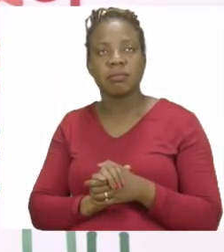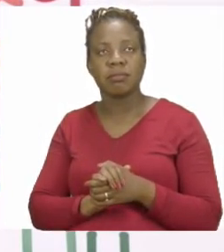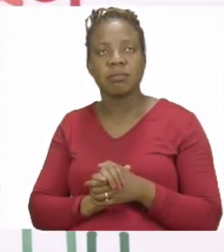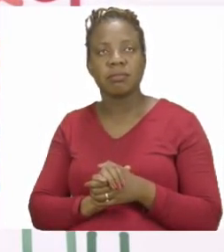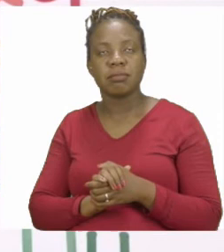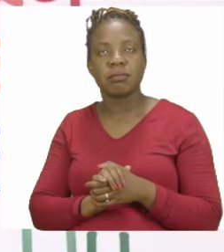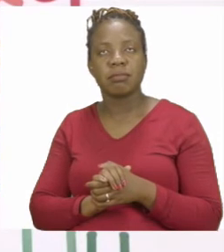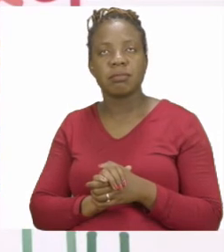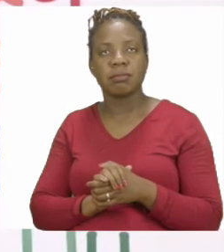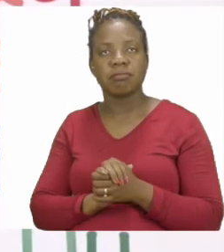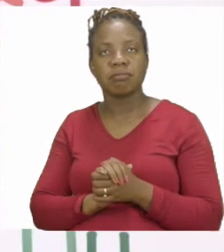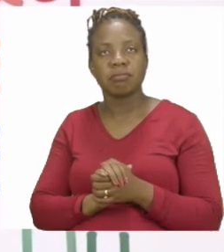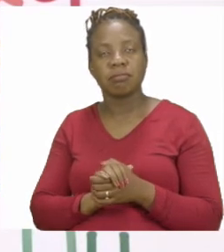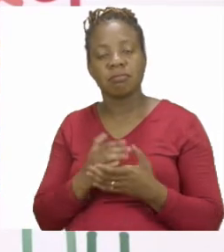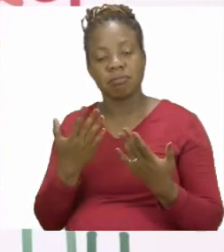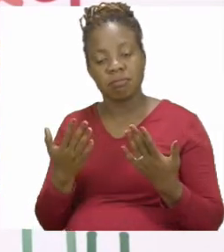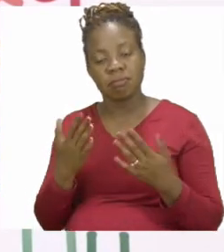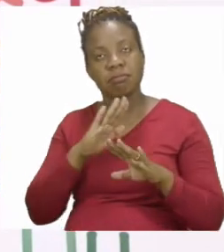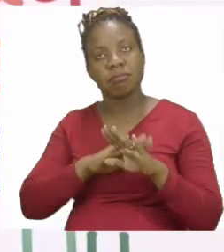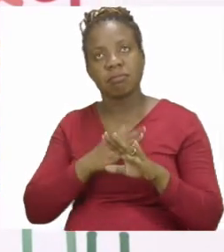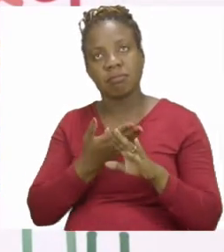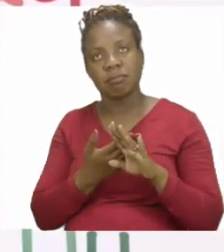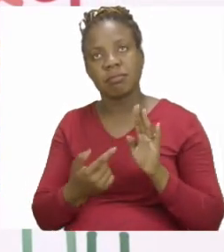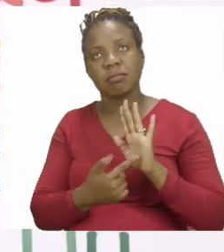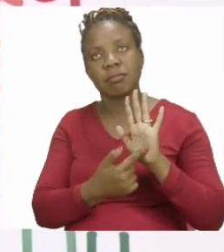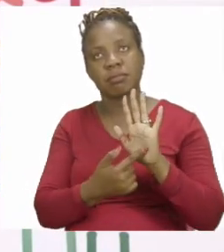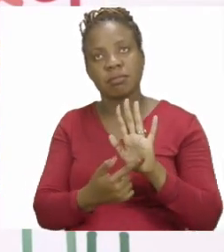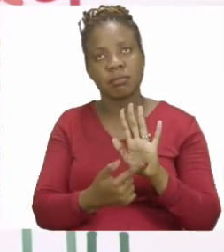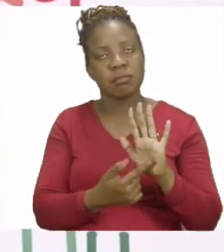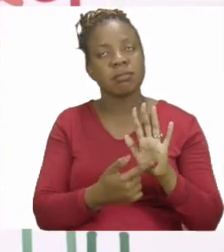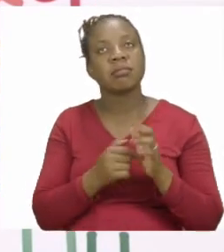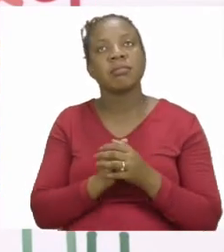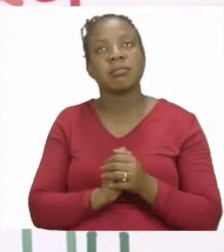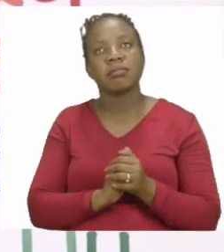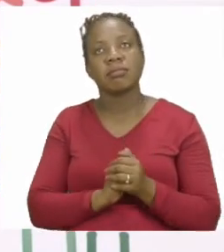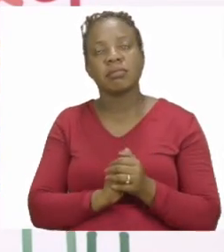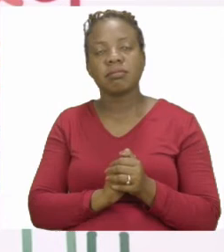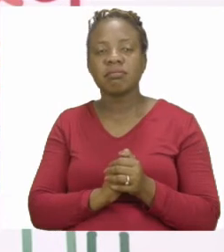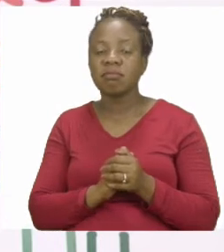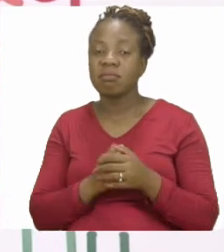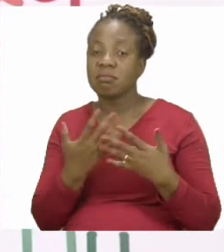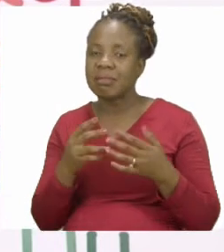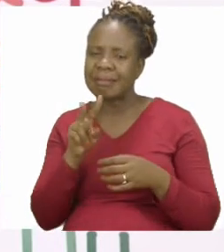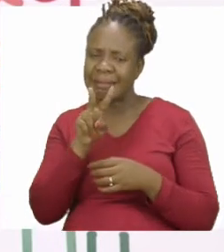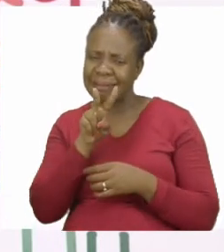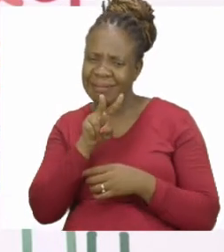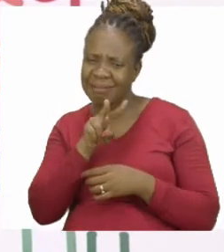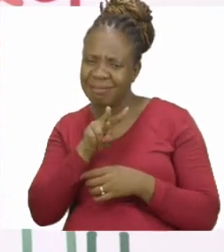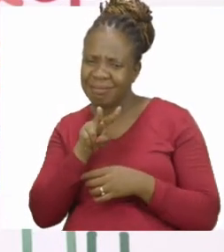cube. Now, these are just a few examples. I want you to go back, have a good look at all your